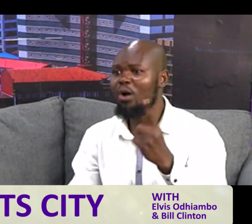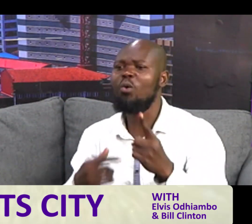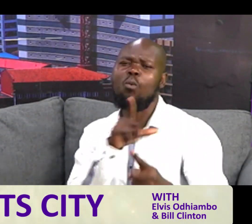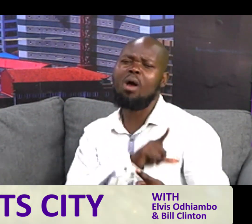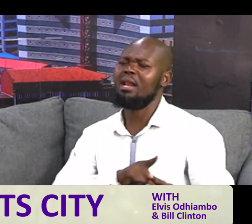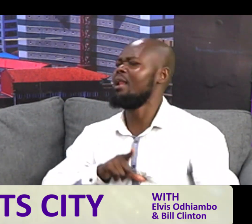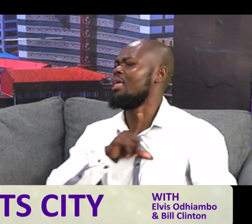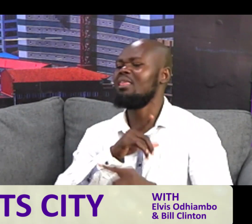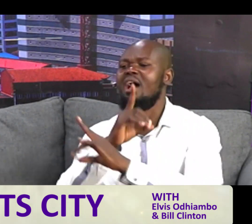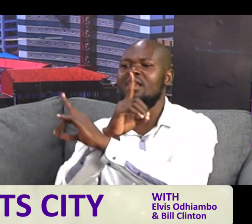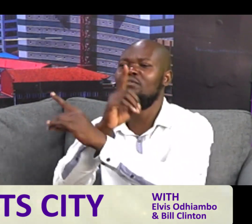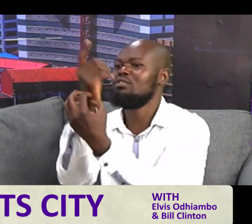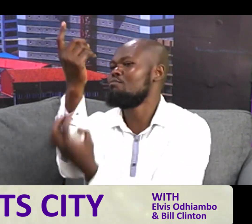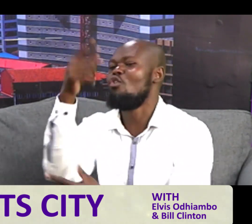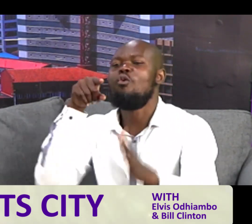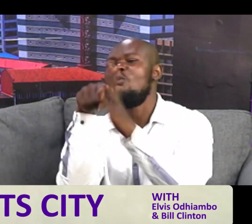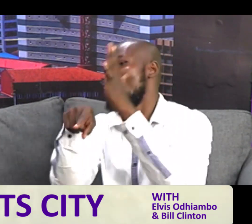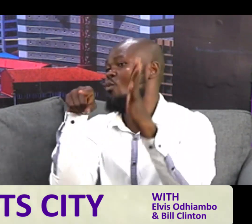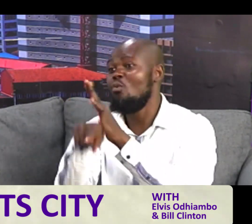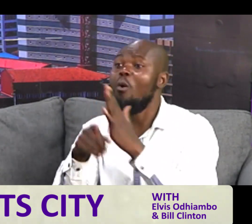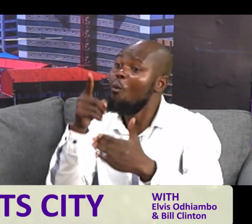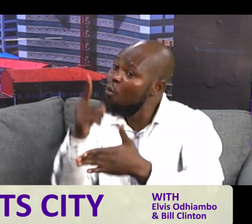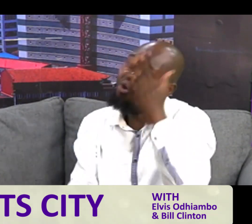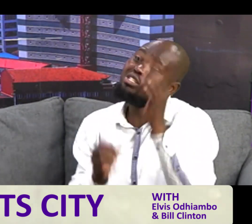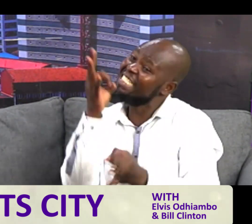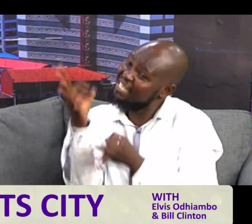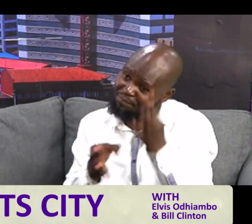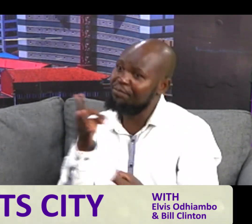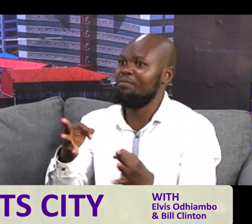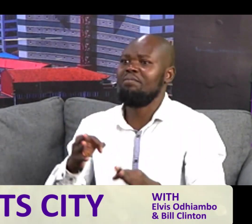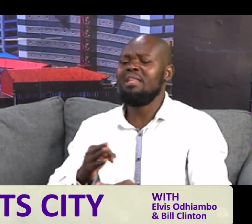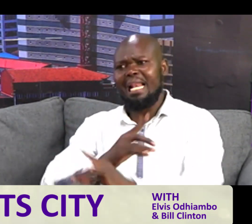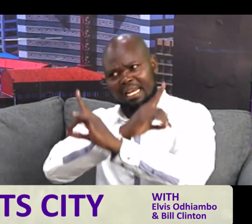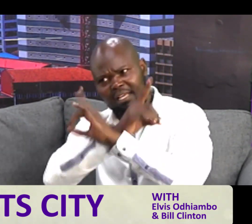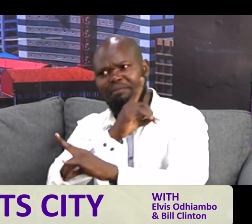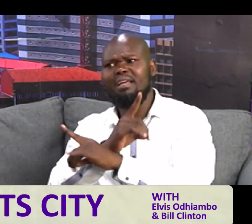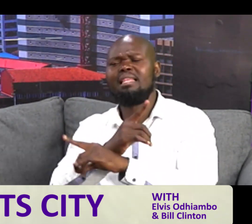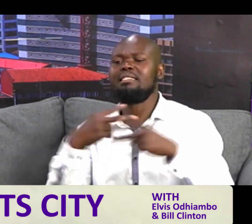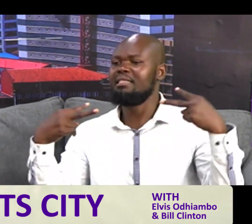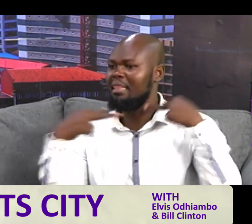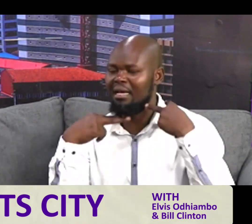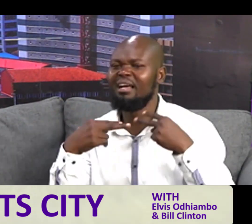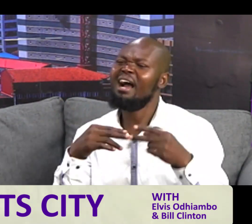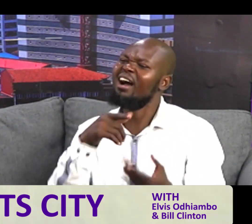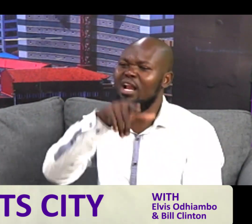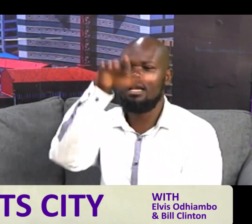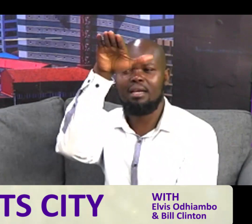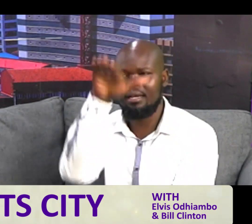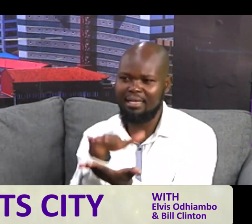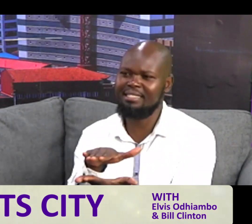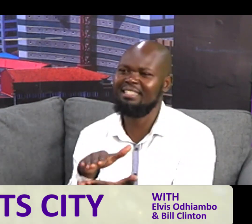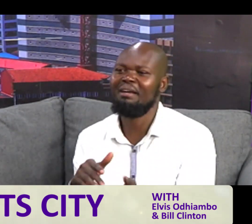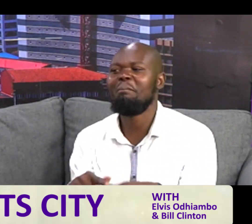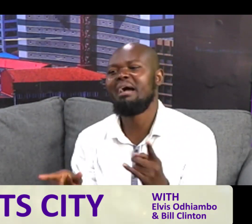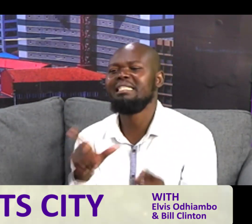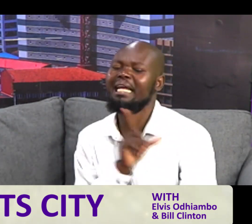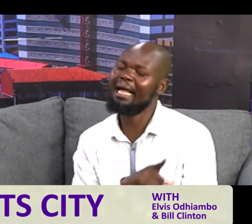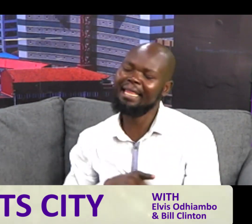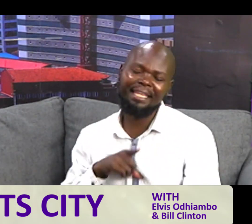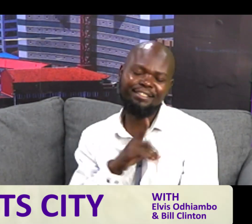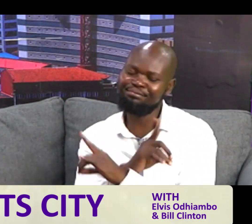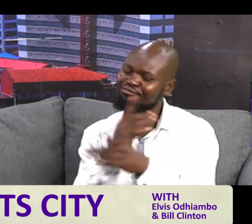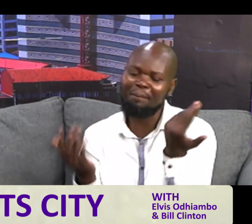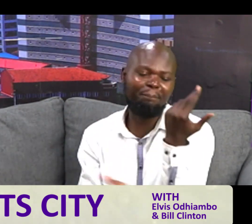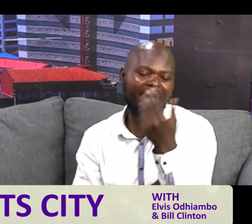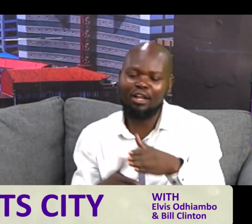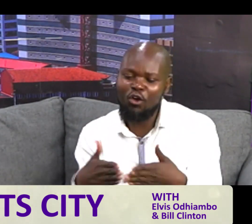for now, Haaland is very lucky, because he gets poor defenders. But if he gets these defenders